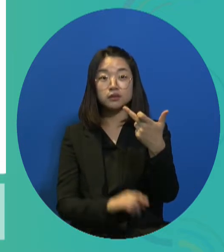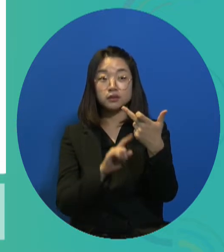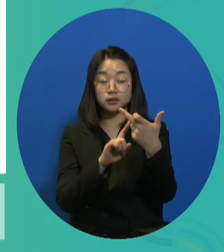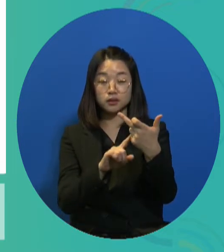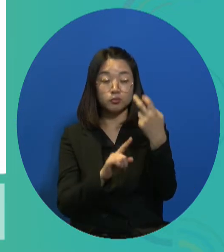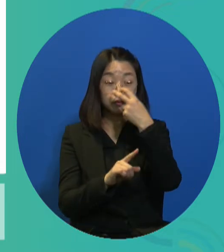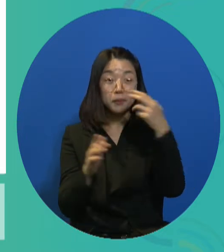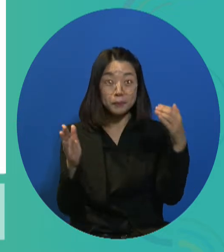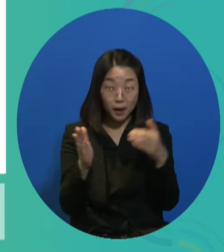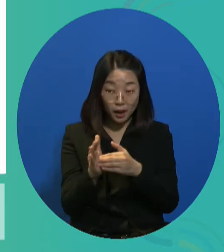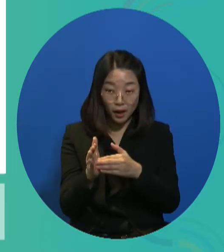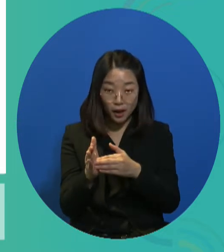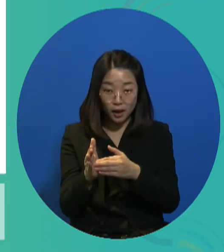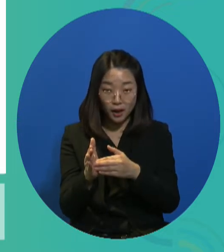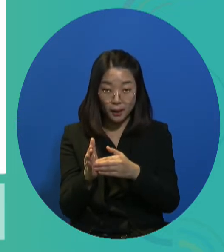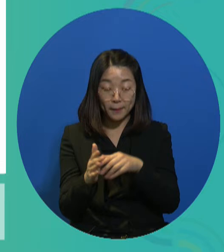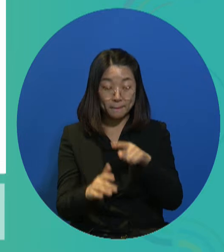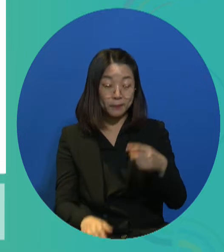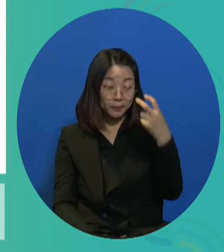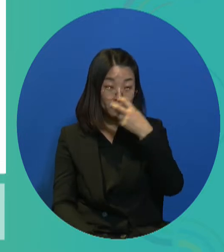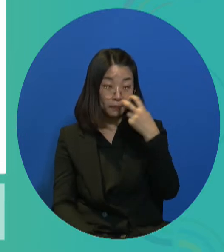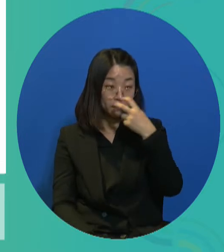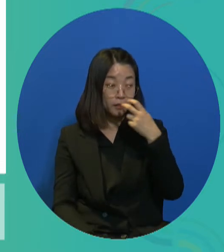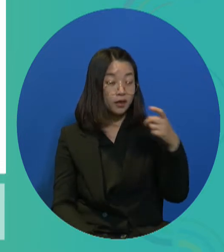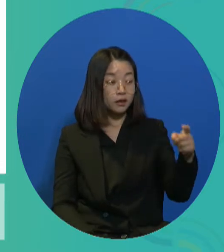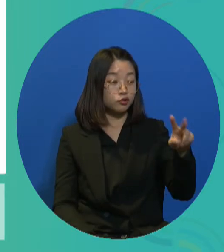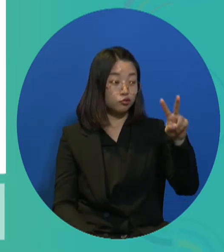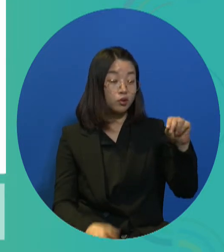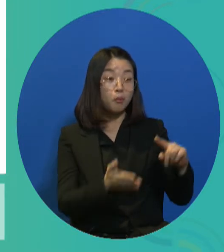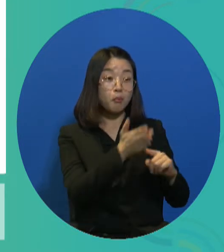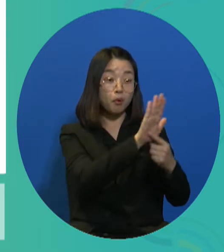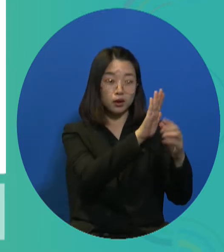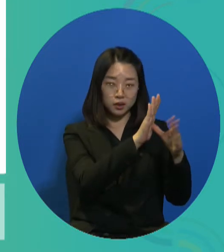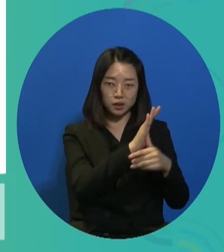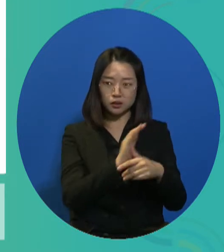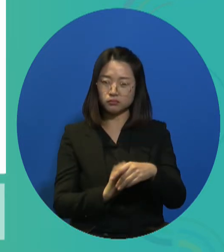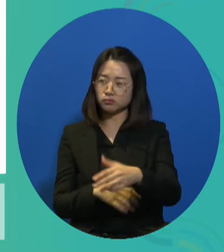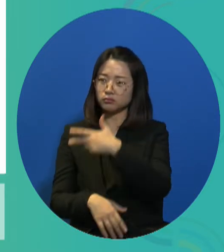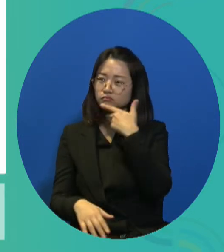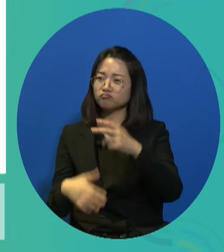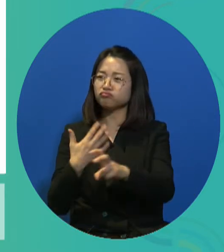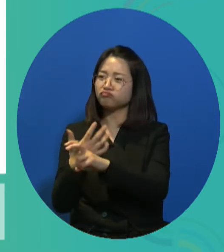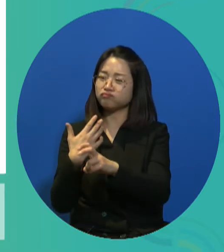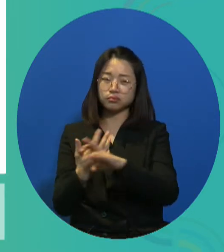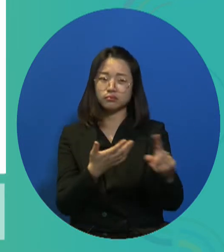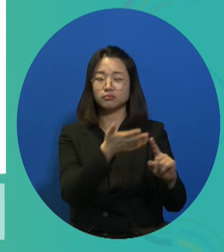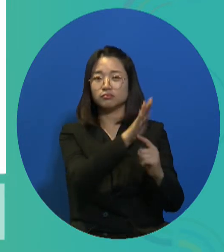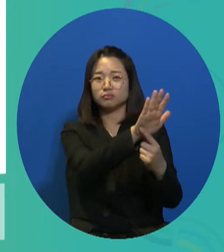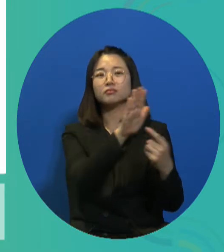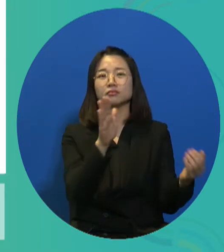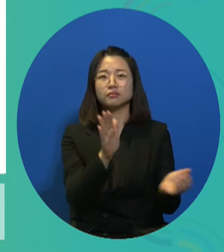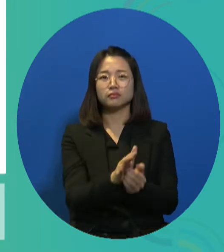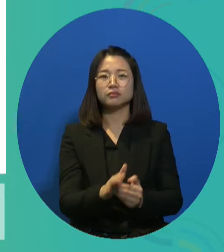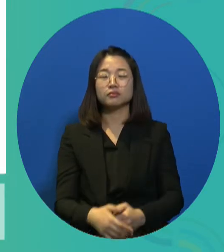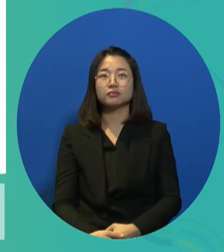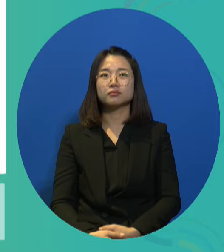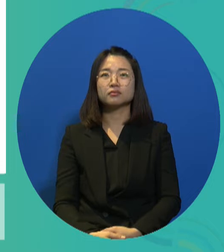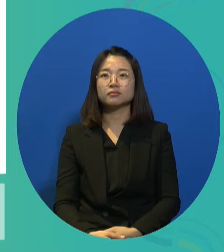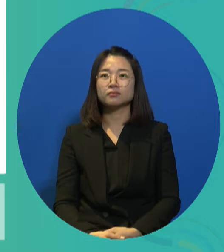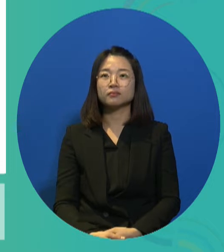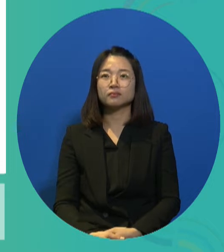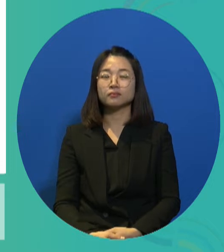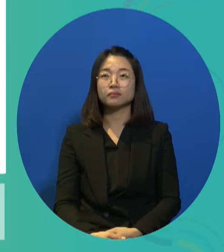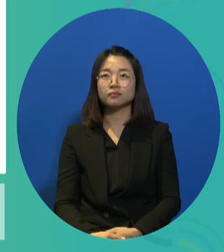a result of that the UK government has had to report back to the UN Disability Committee every